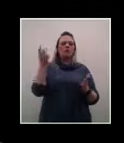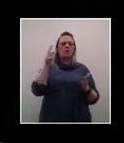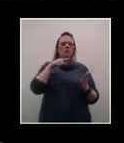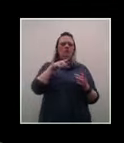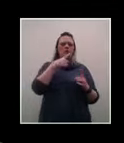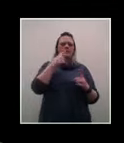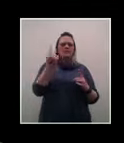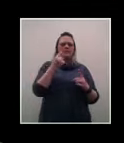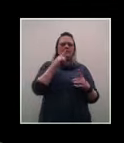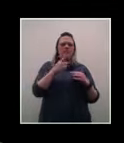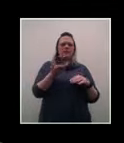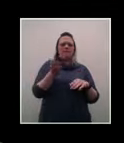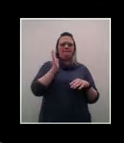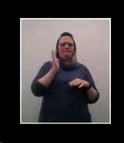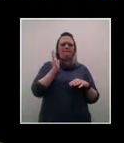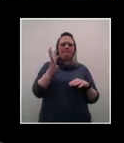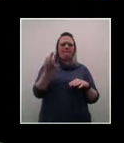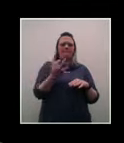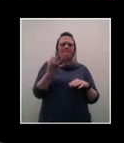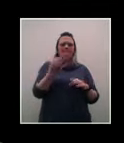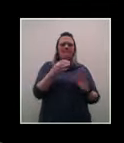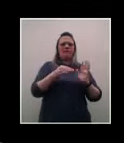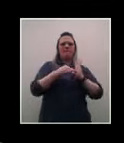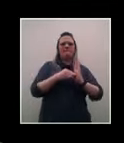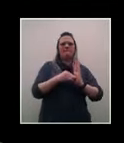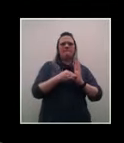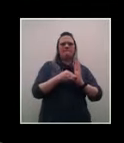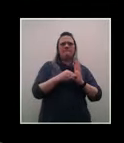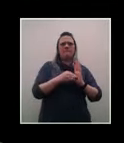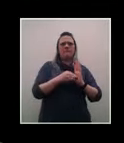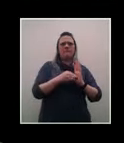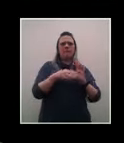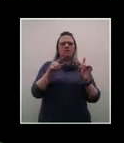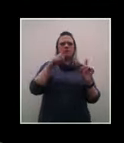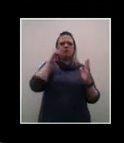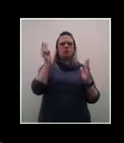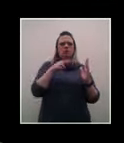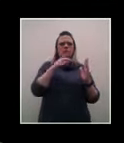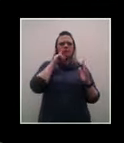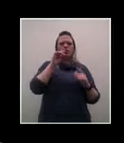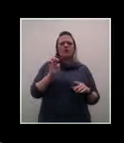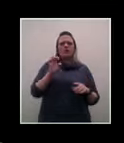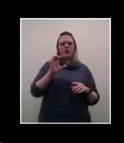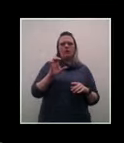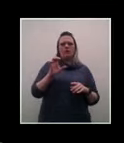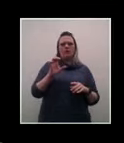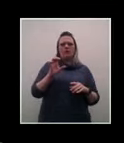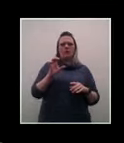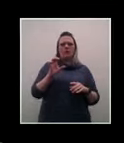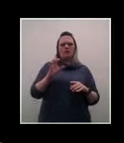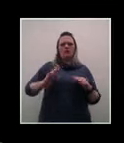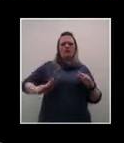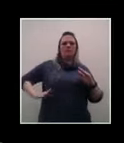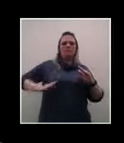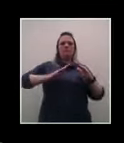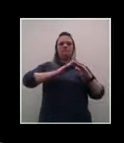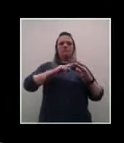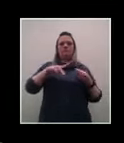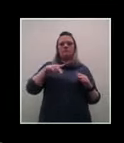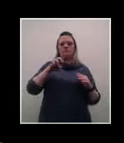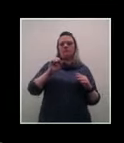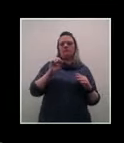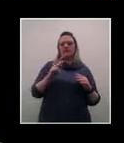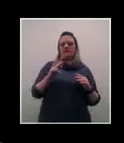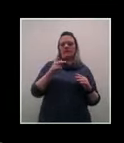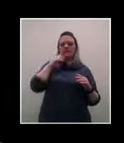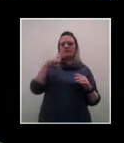on Friday that the models in terms of that you were looking at in terms of Erie County, the peak for us in terms of